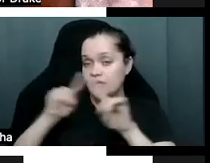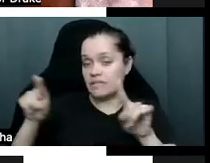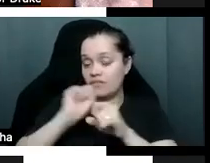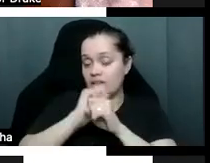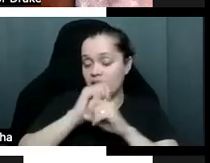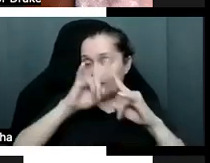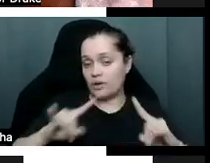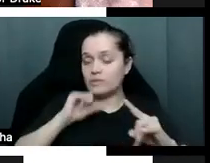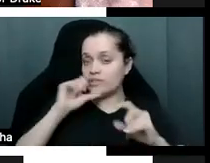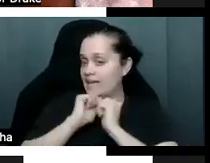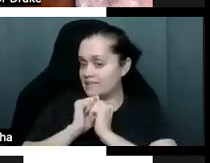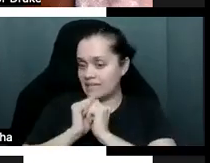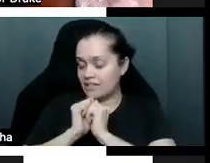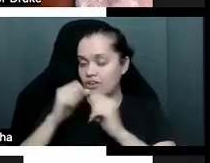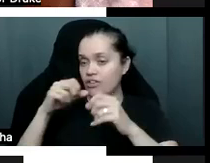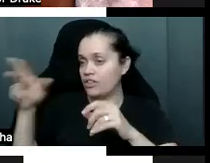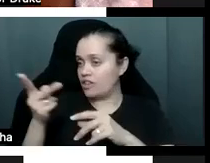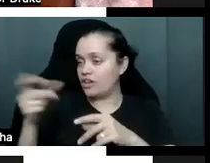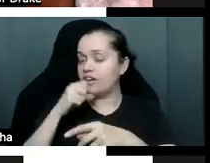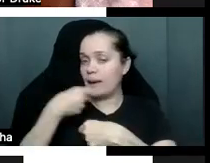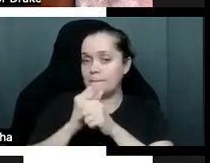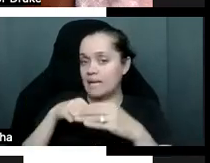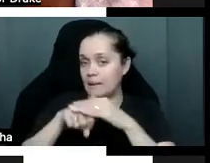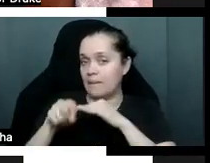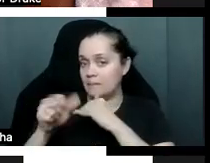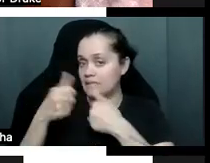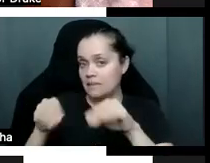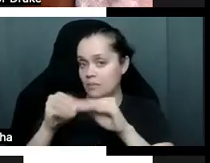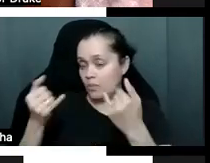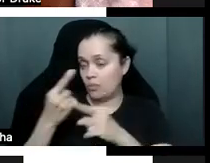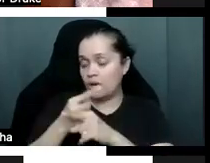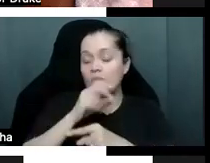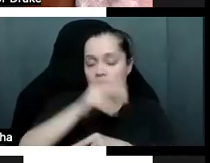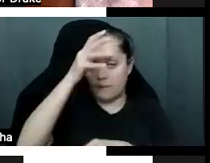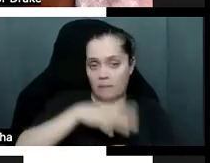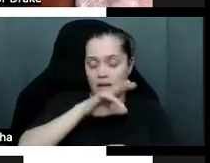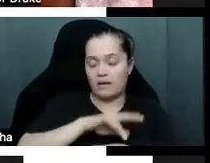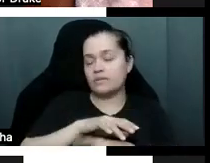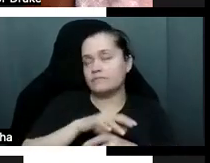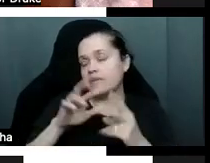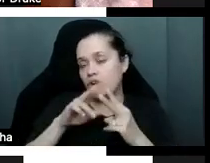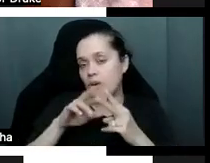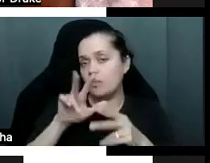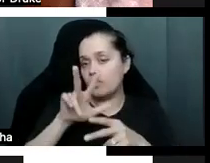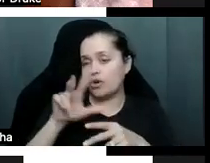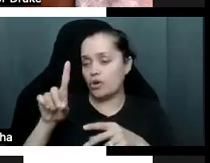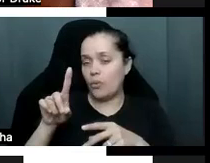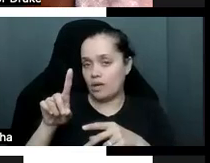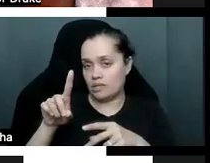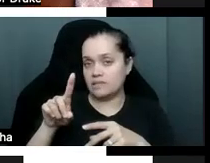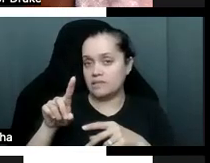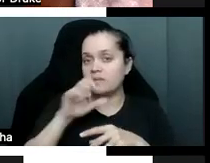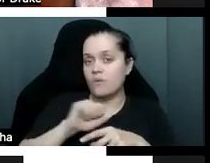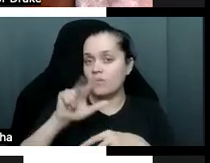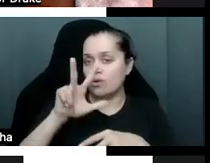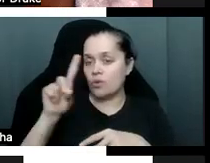not together. They're not producing children. When a 31-year-old couple with one child, they're killed